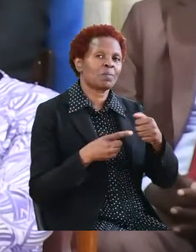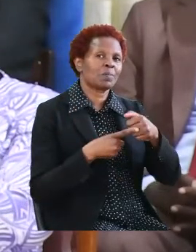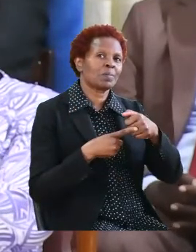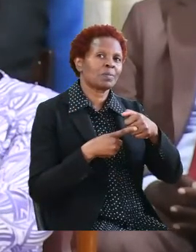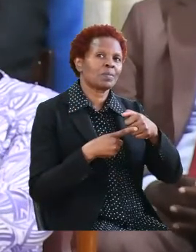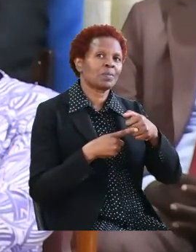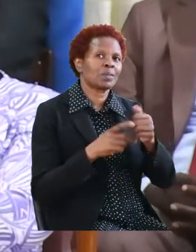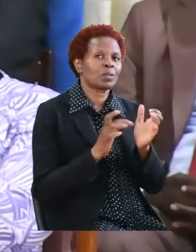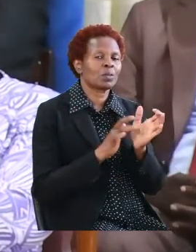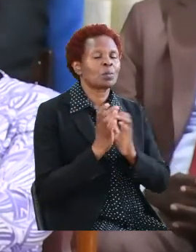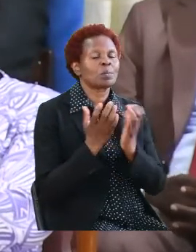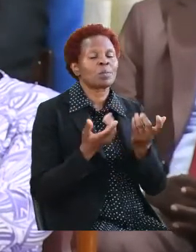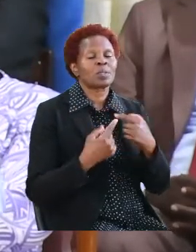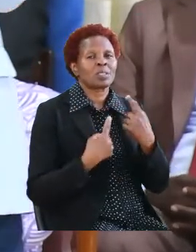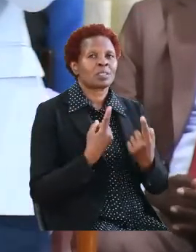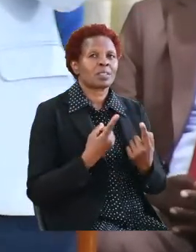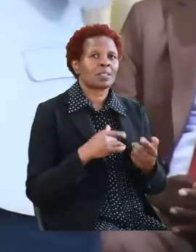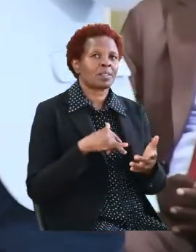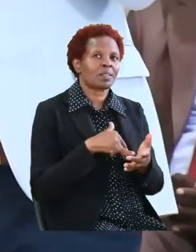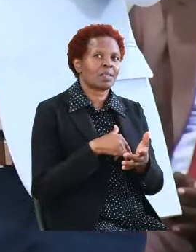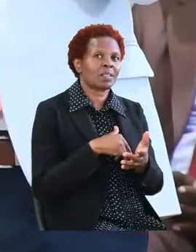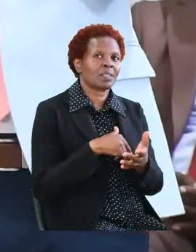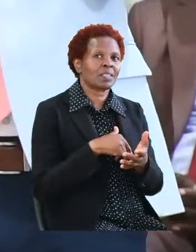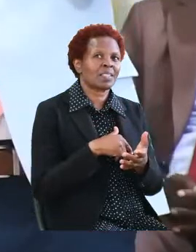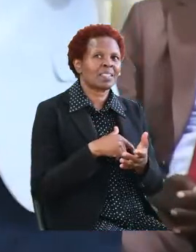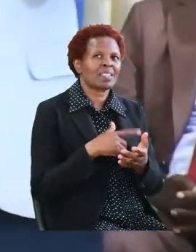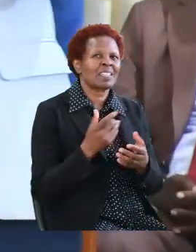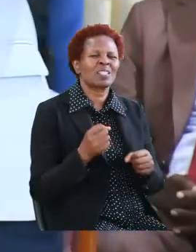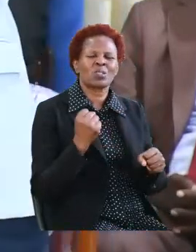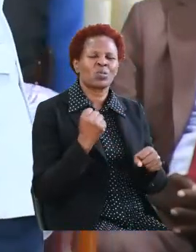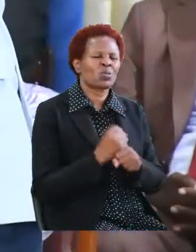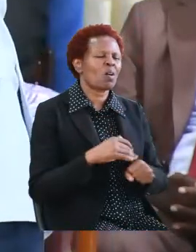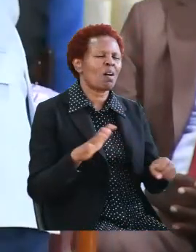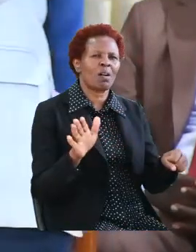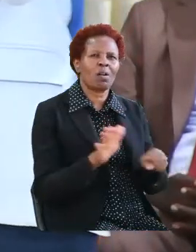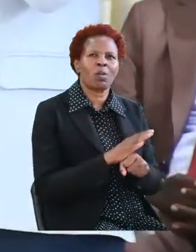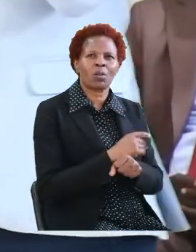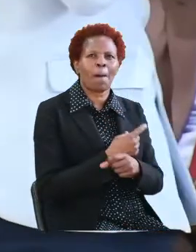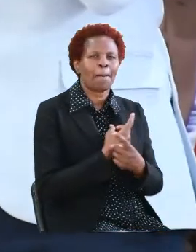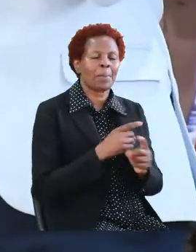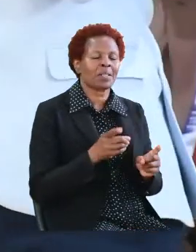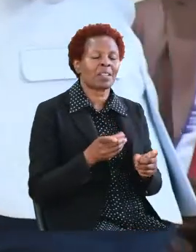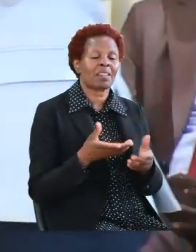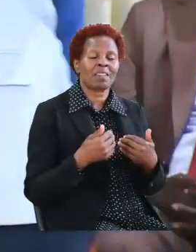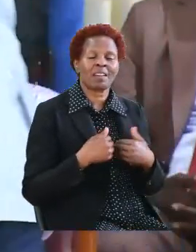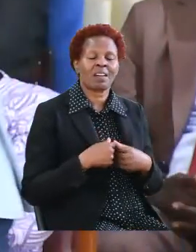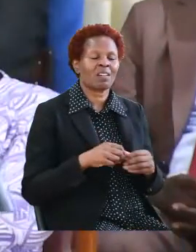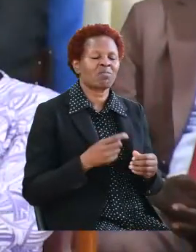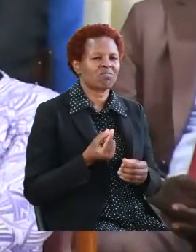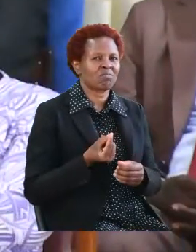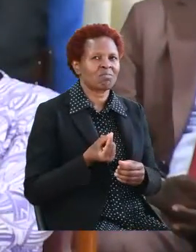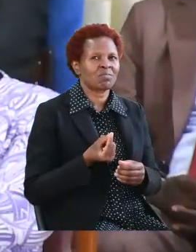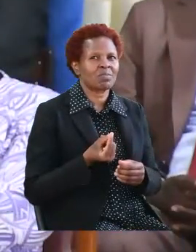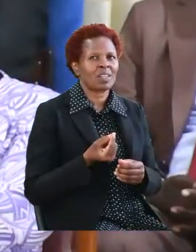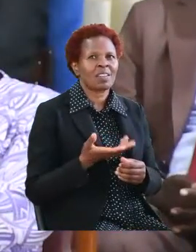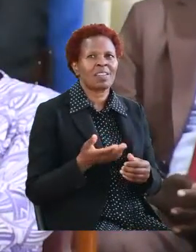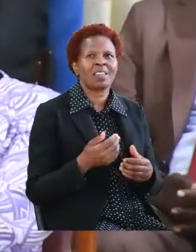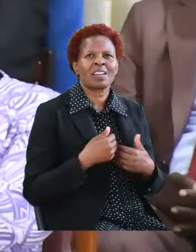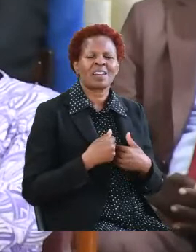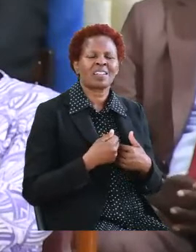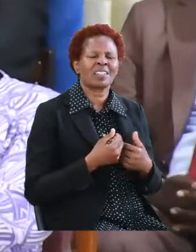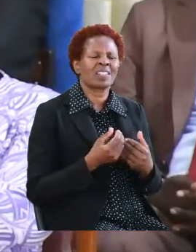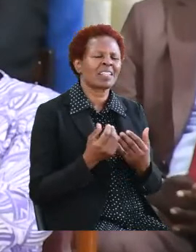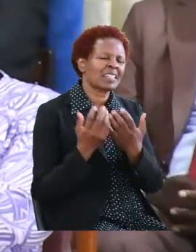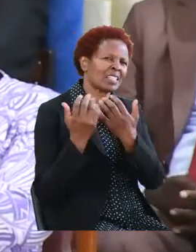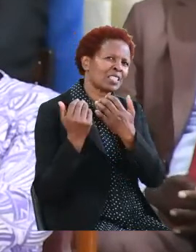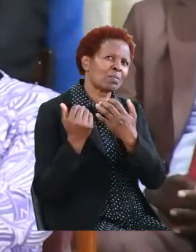The Bible was saying that they were doing so much, yet they were getting so little. They had an expectation